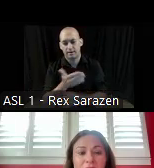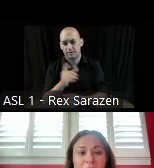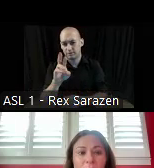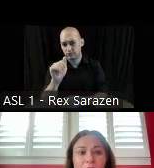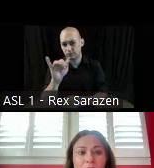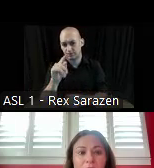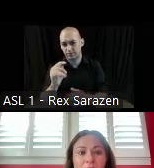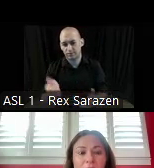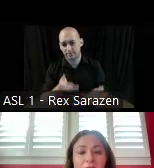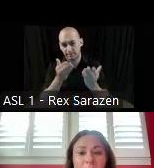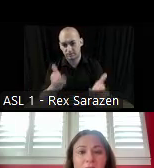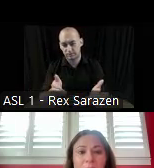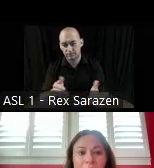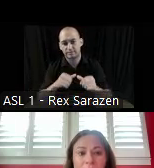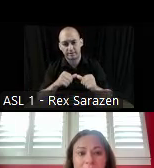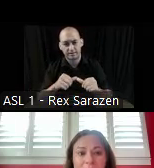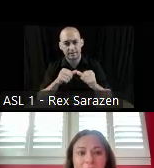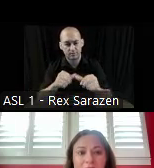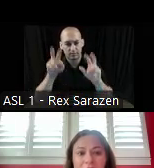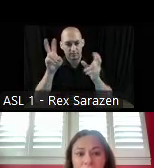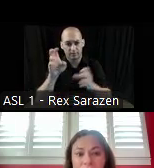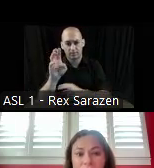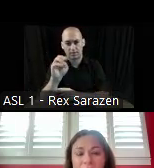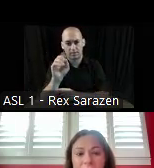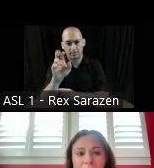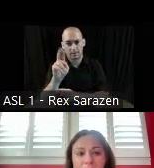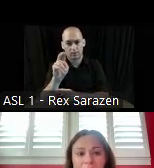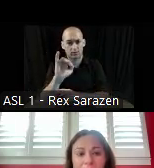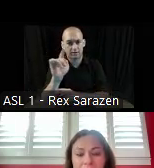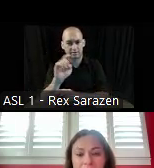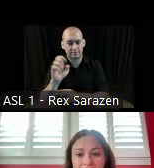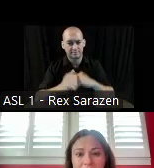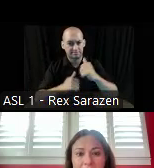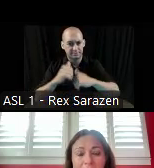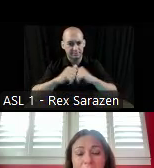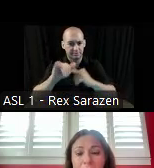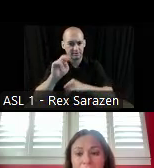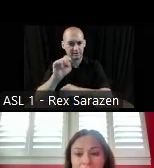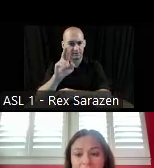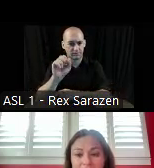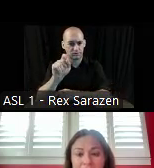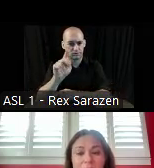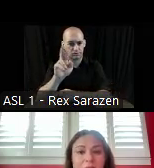to continue on the theme of modernizing the infrastructure of the public guardian system.